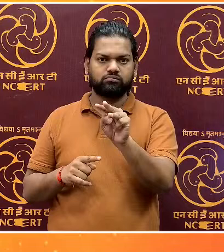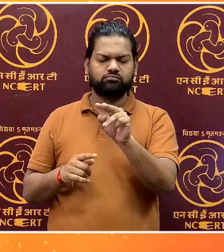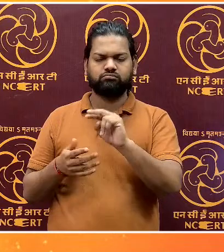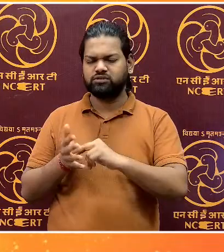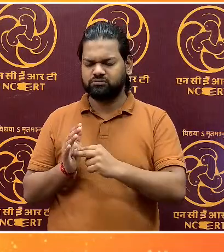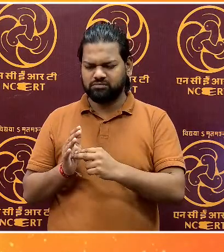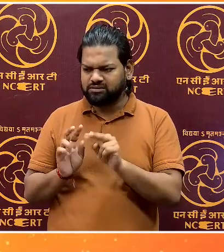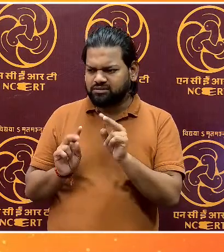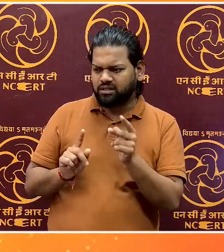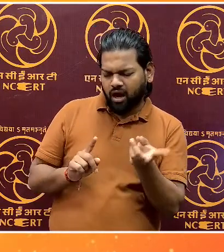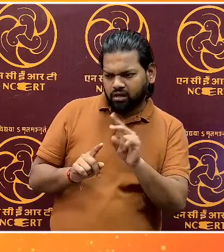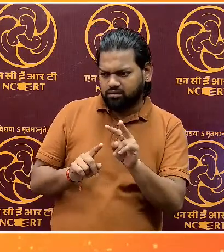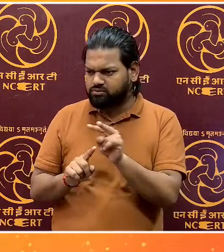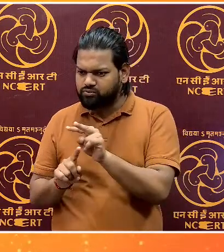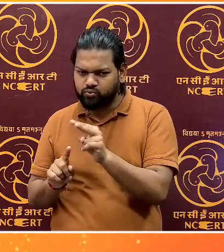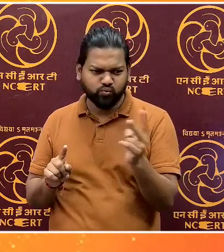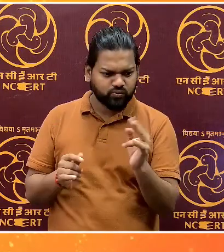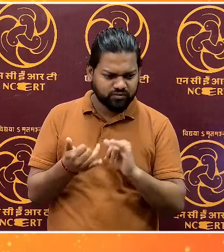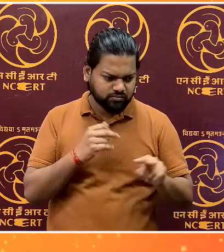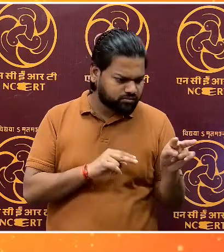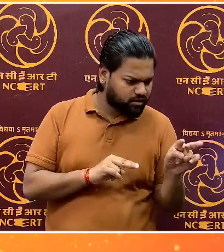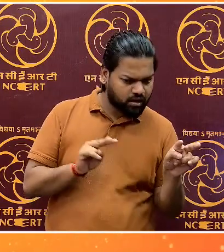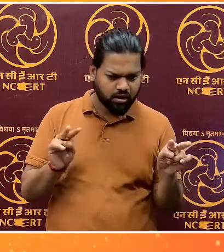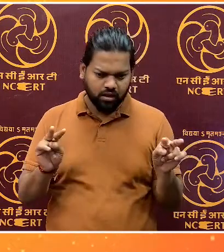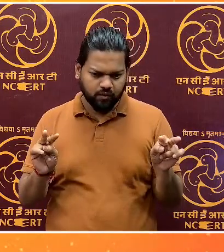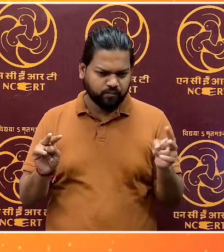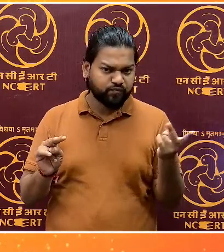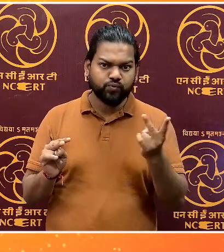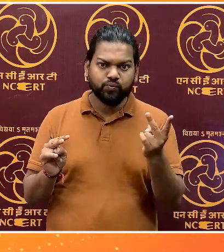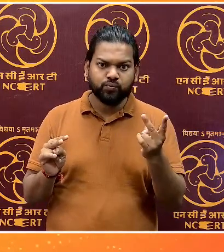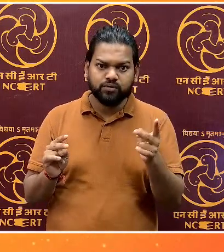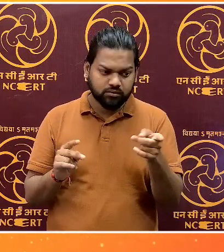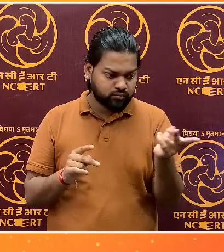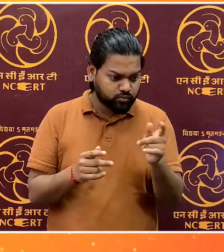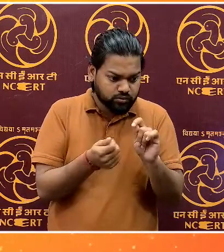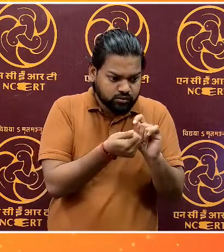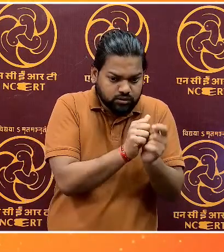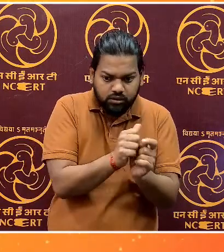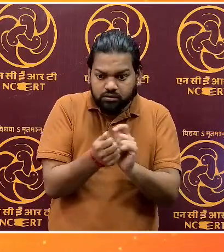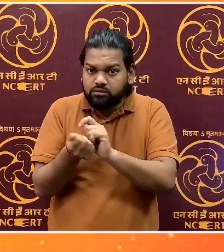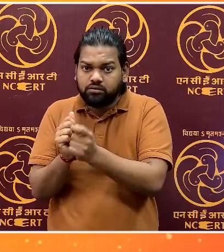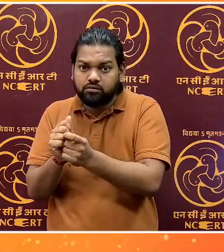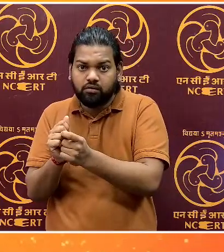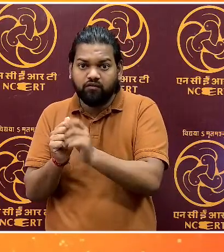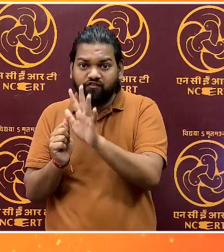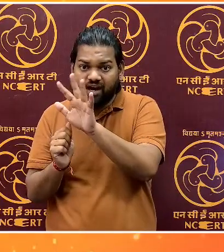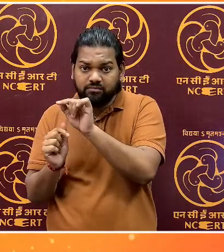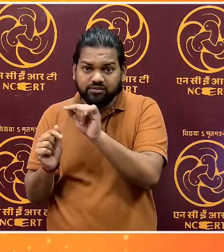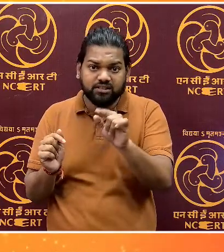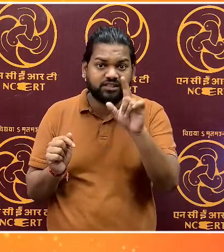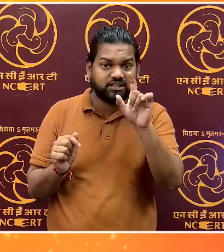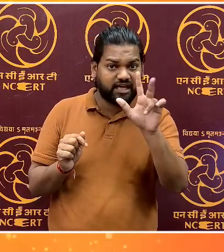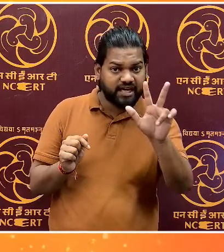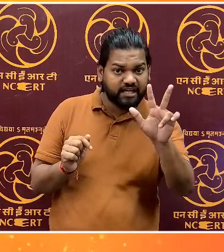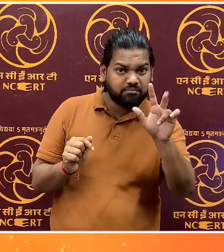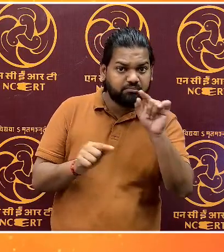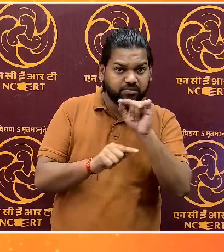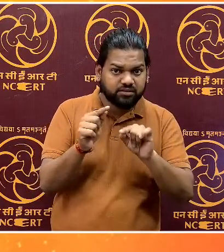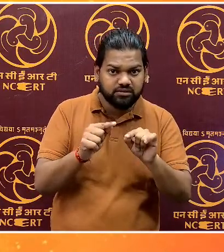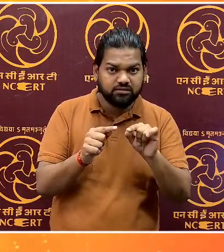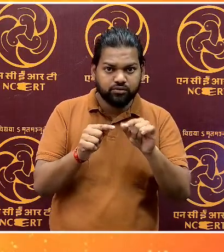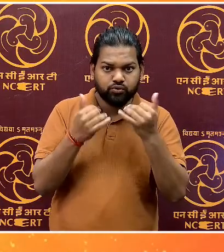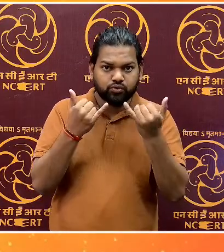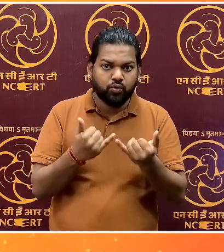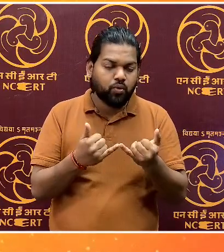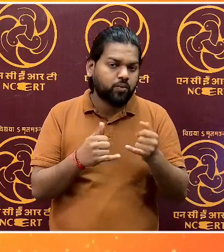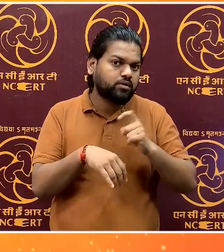by looking at both these cases, you can observe with the change in the interest rate from 5% to 8%, your